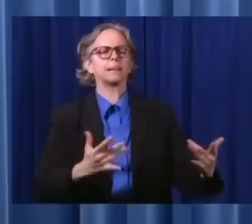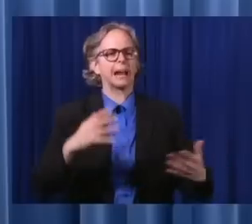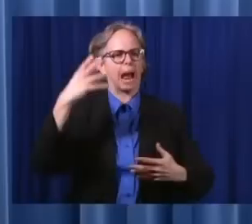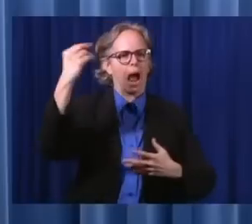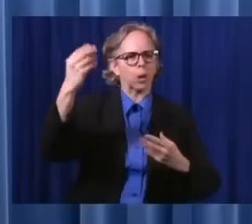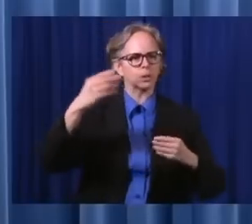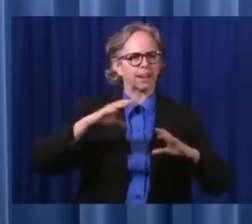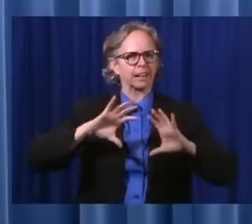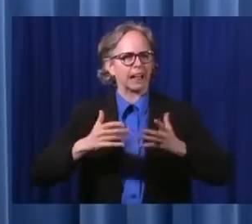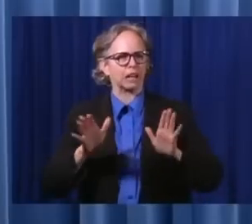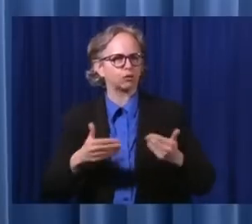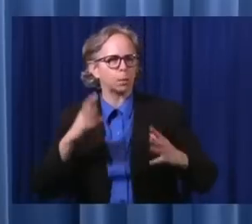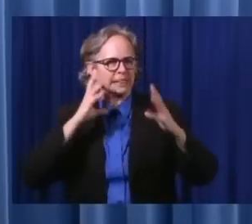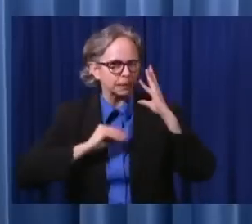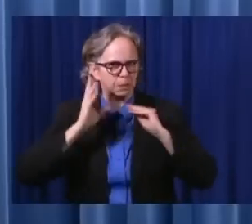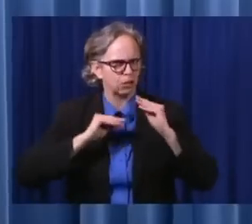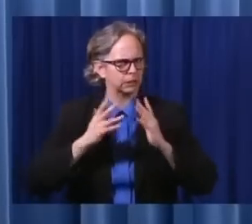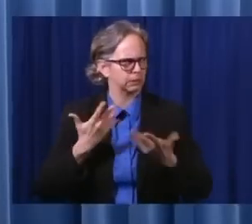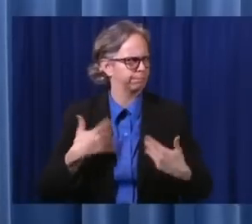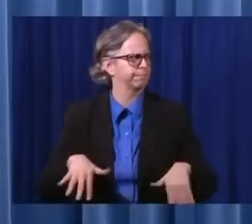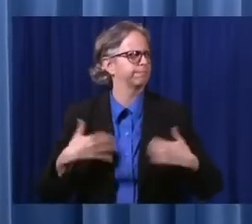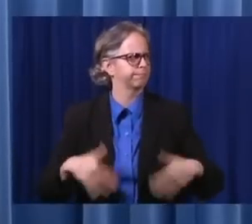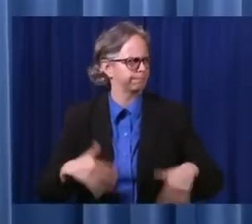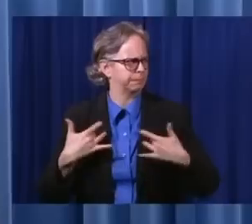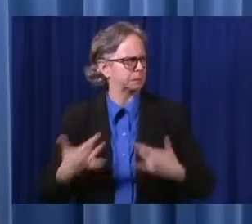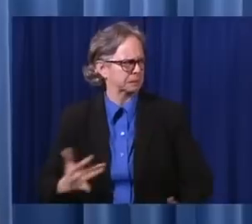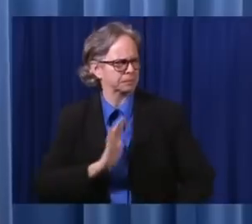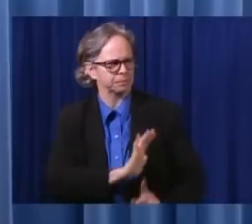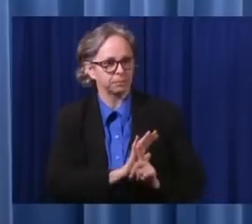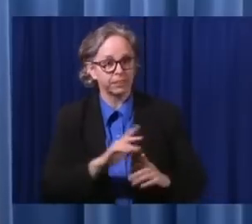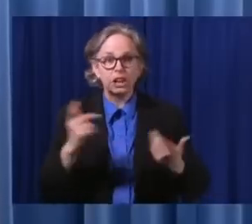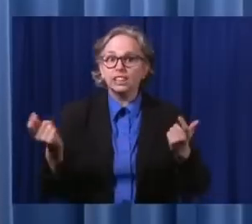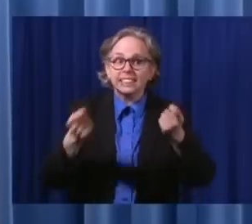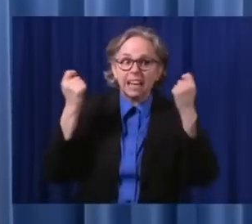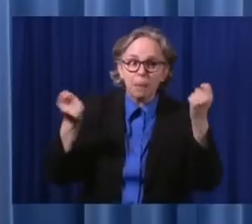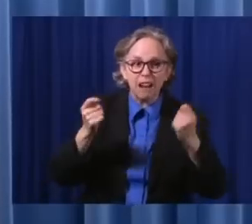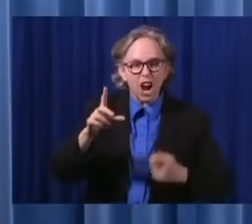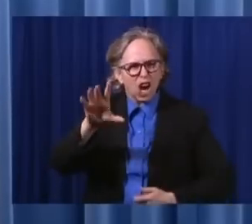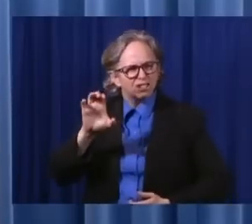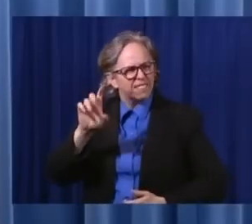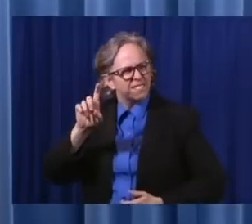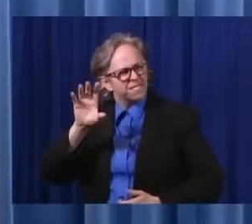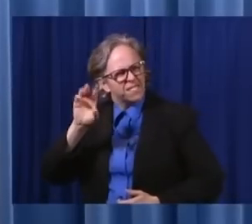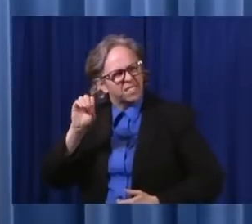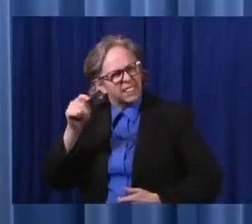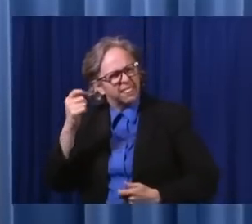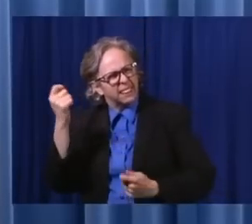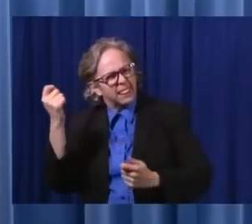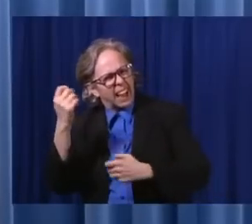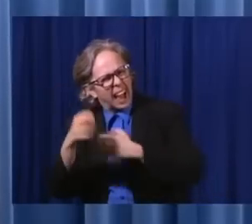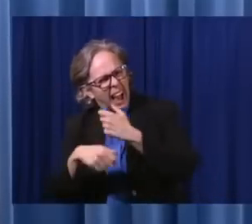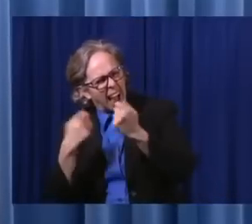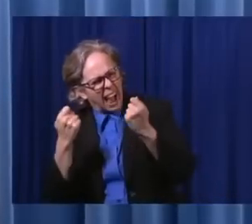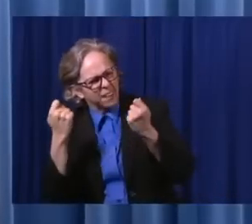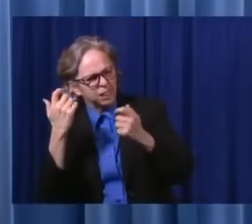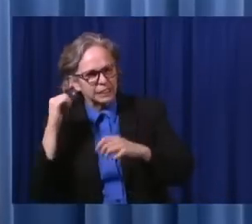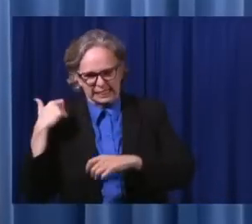They're celebrating their sesquicentennial, 150 years. They were founded in